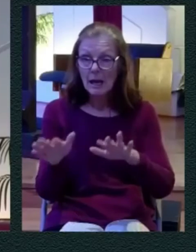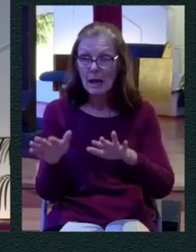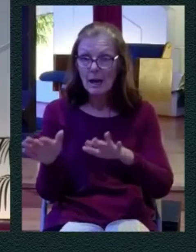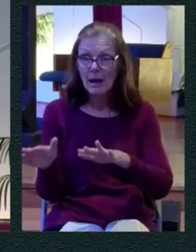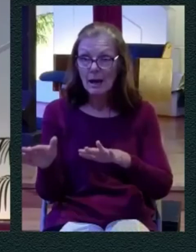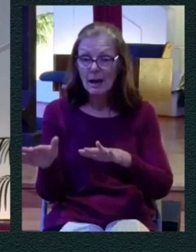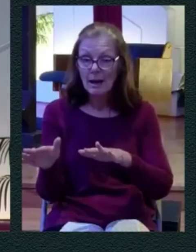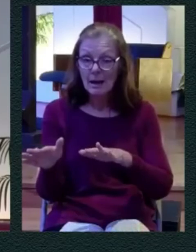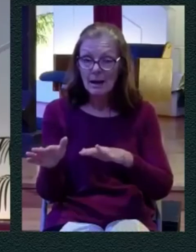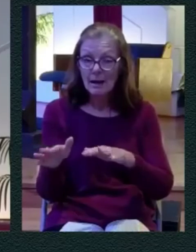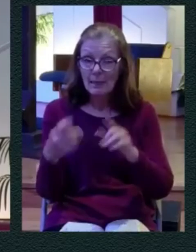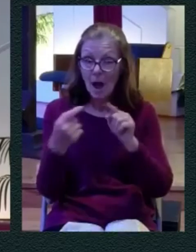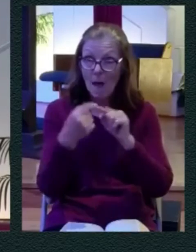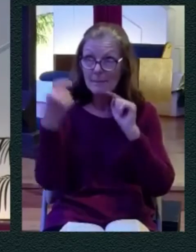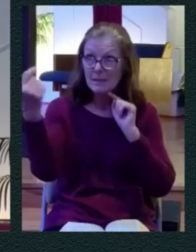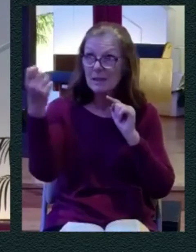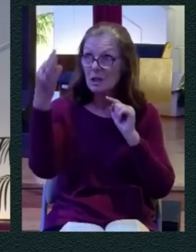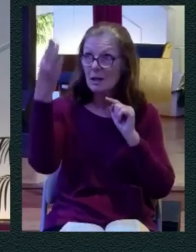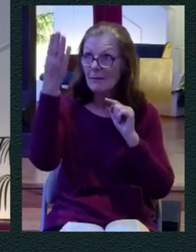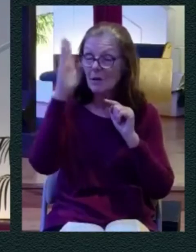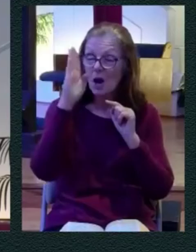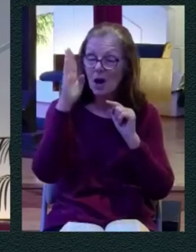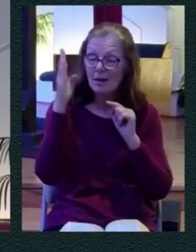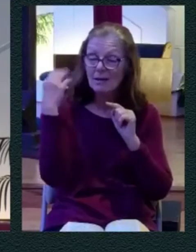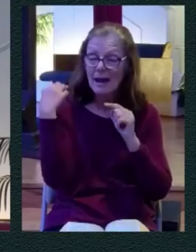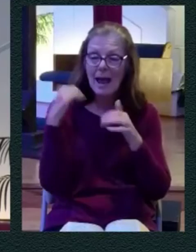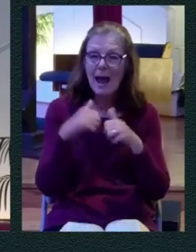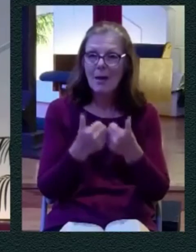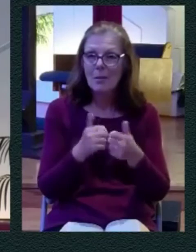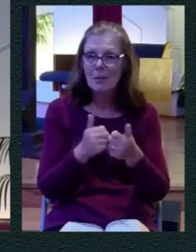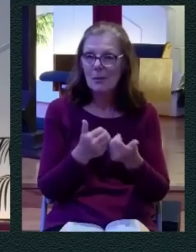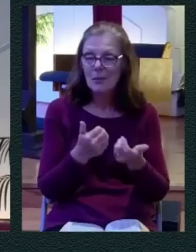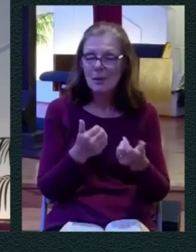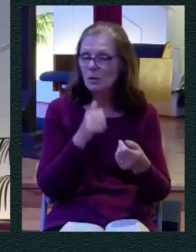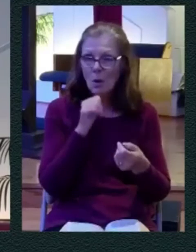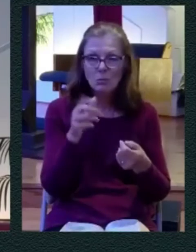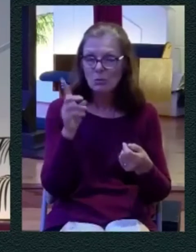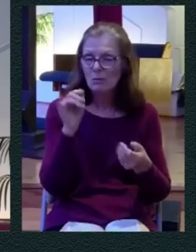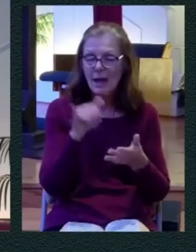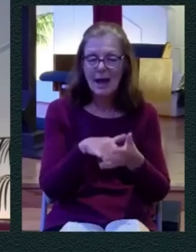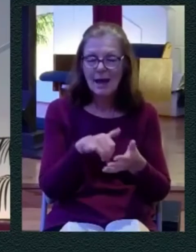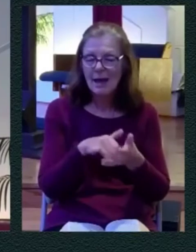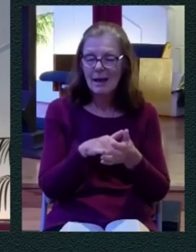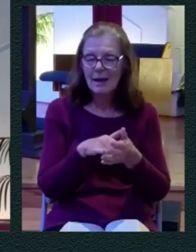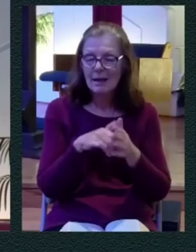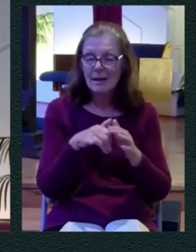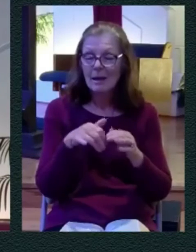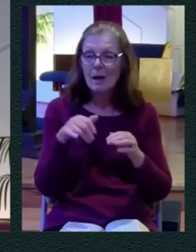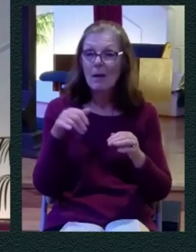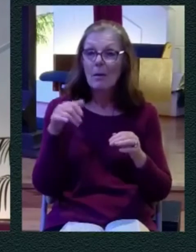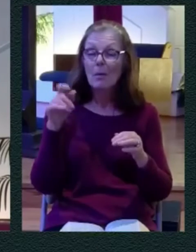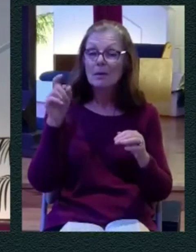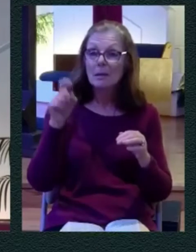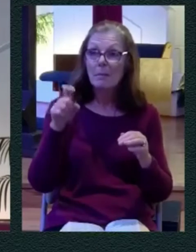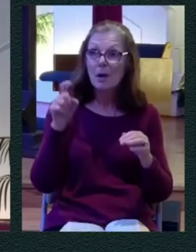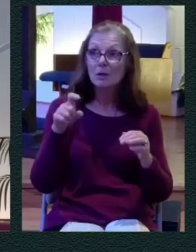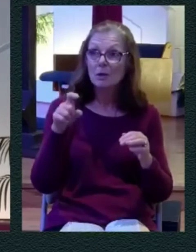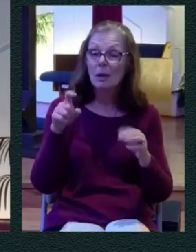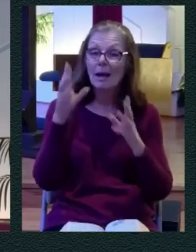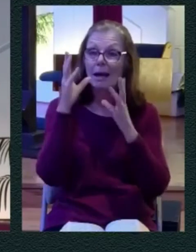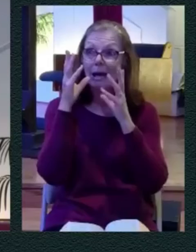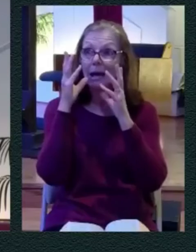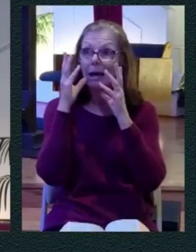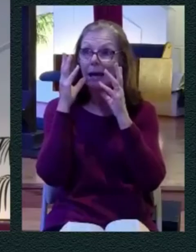this opposition of God's hands, but rather we are called to enter into it, to accept